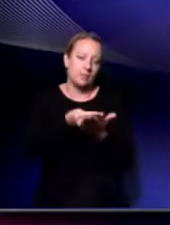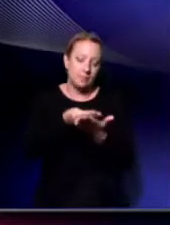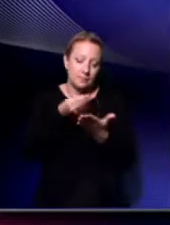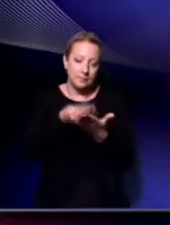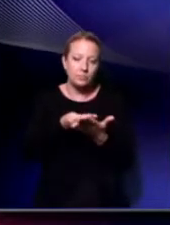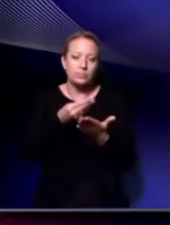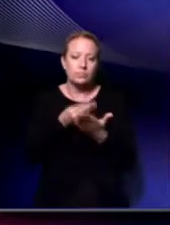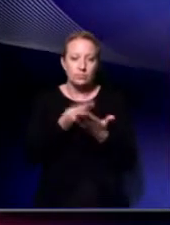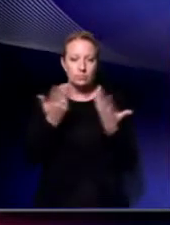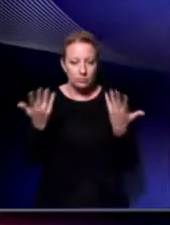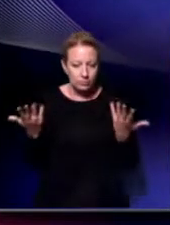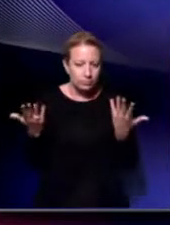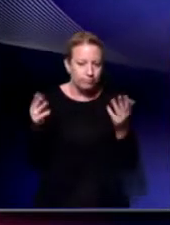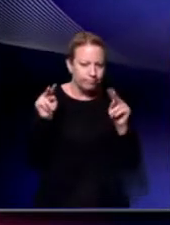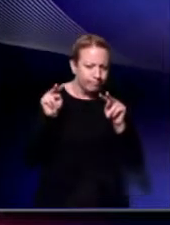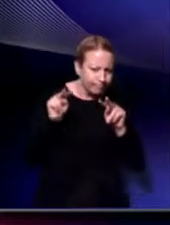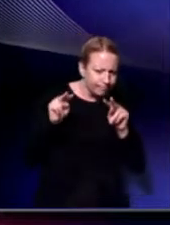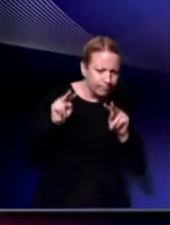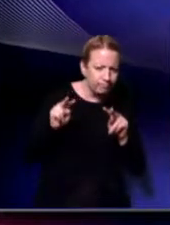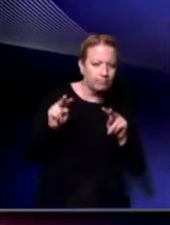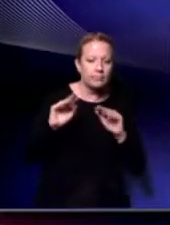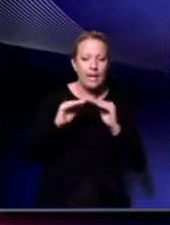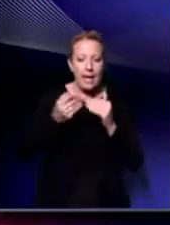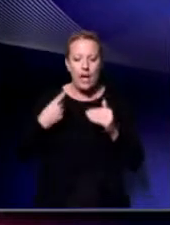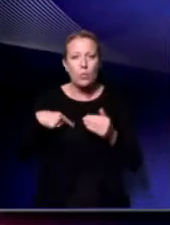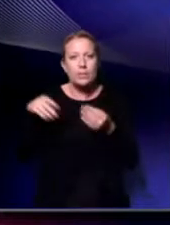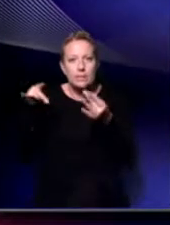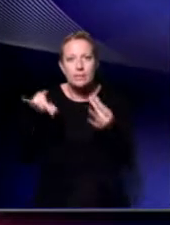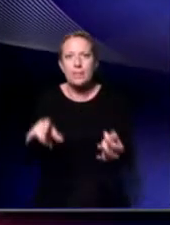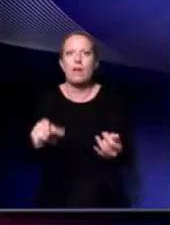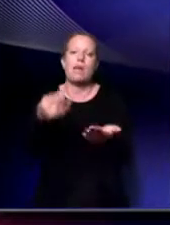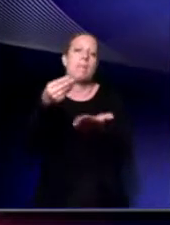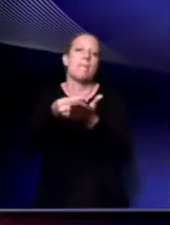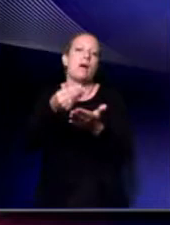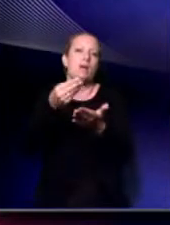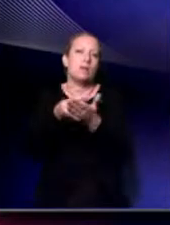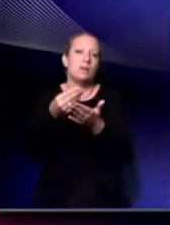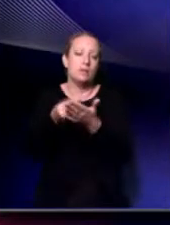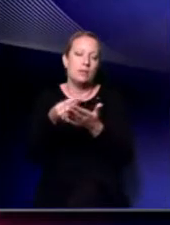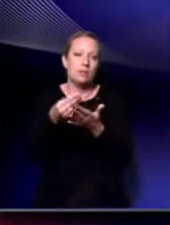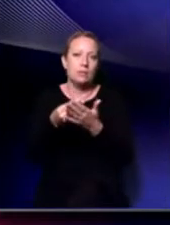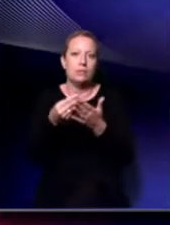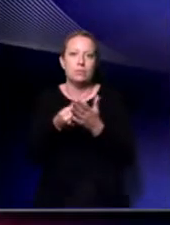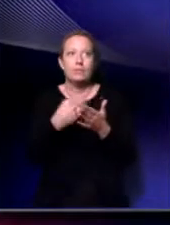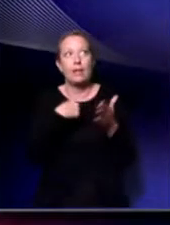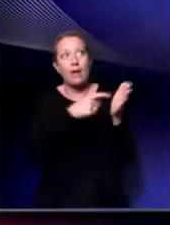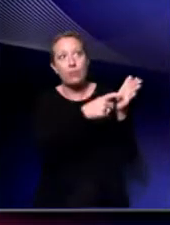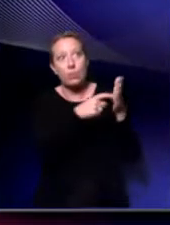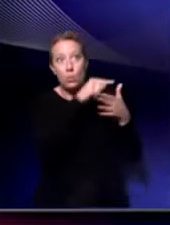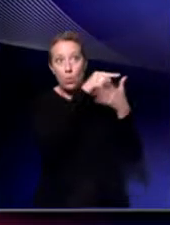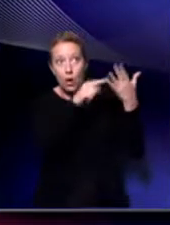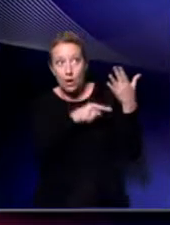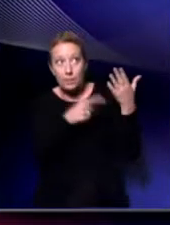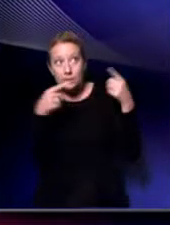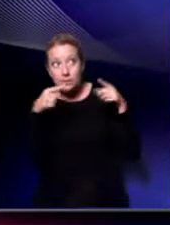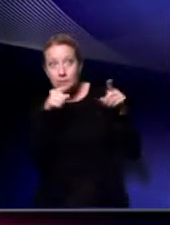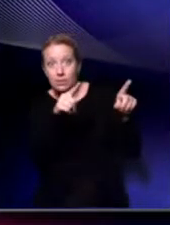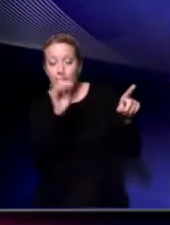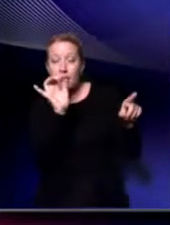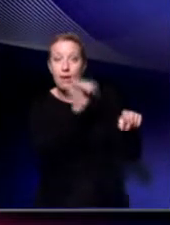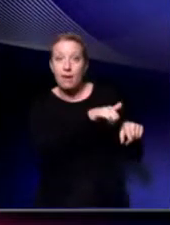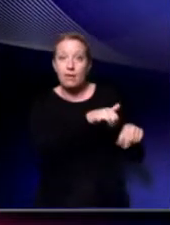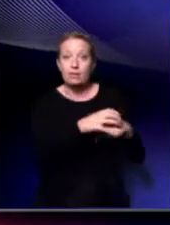we are spending funds in accordance to all of our requirements, ensuring